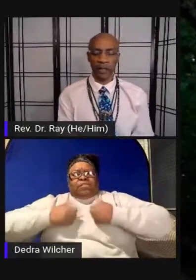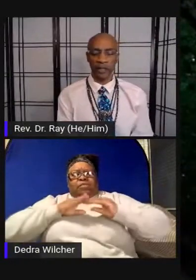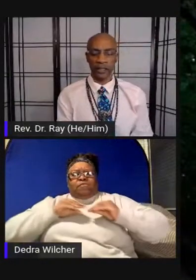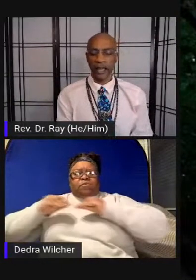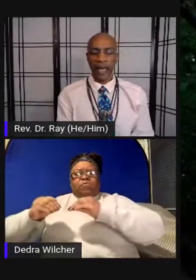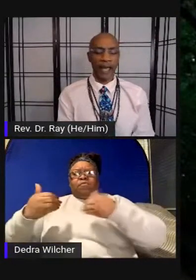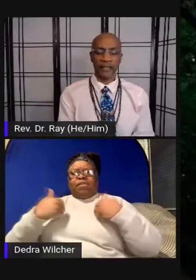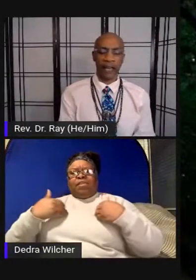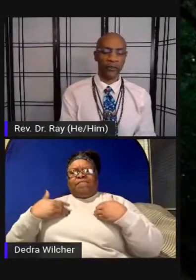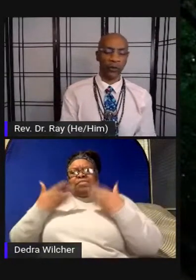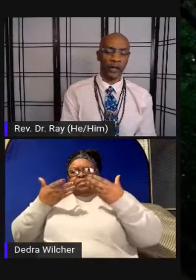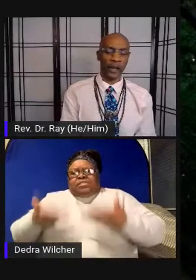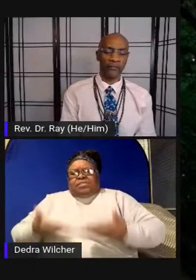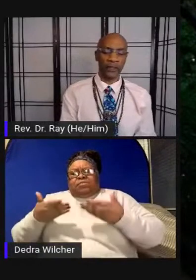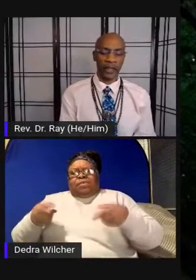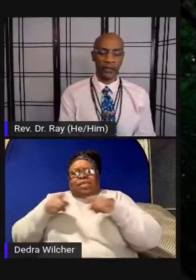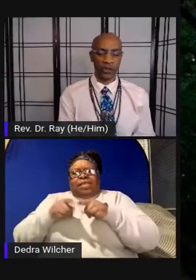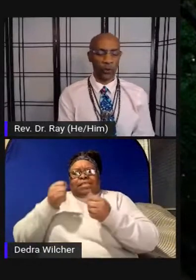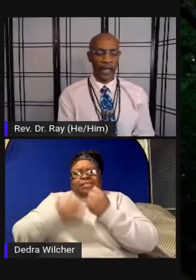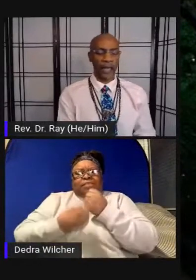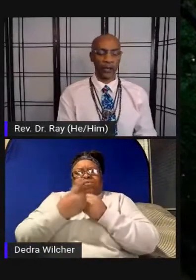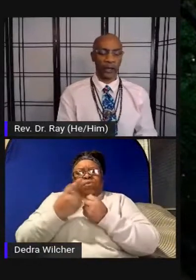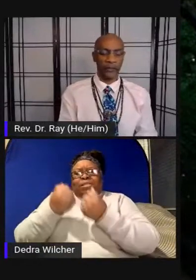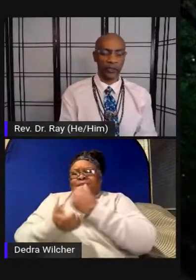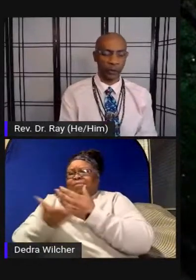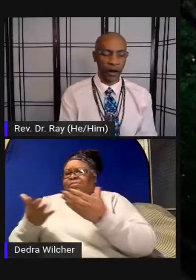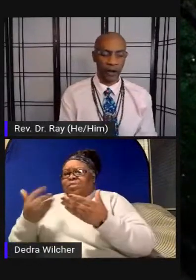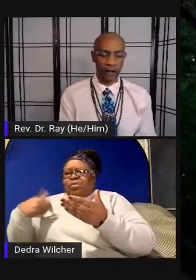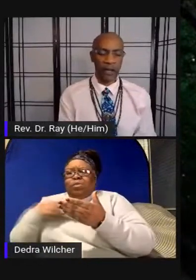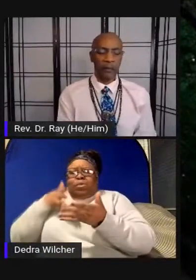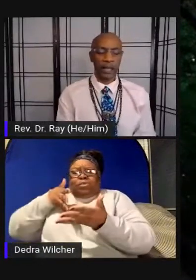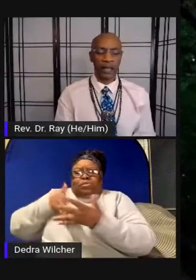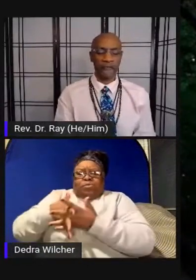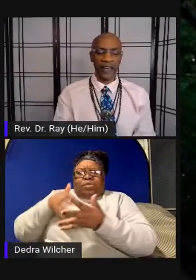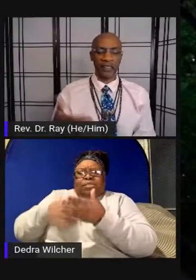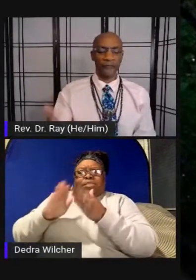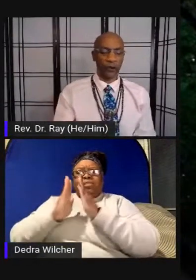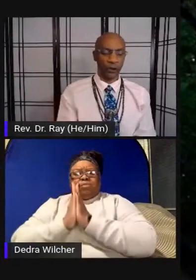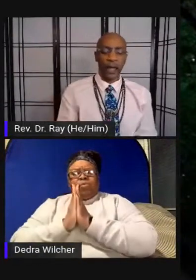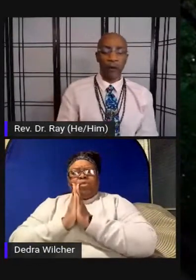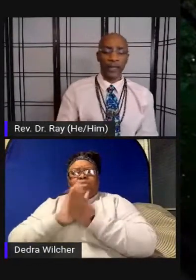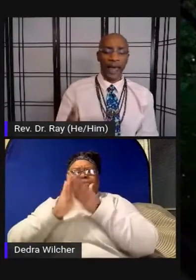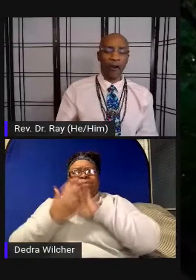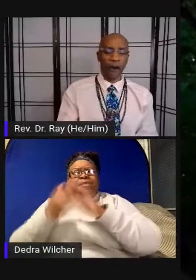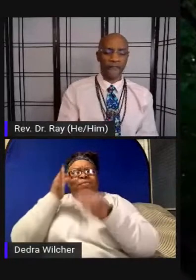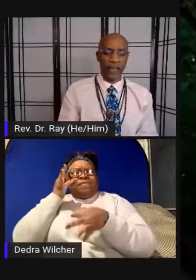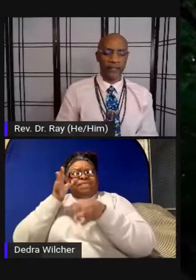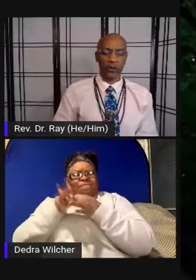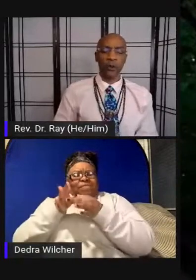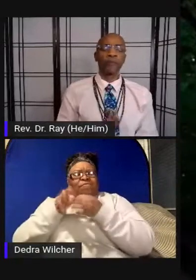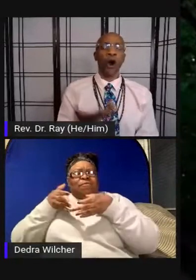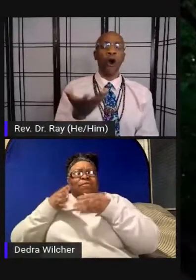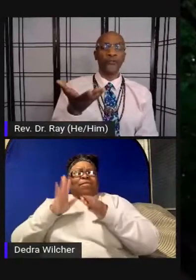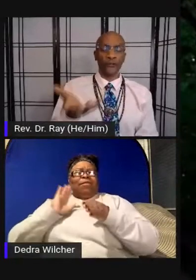its beingness as everyone and everything. And so we anchor in this prayer of being faithful, and we allow our faith